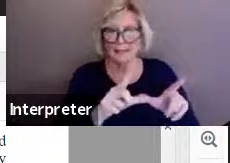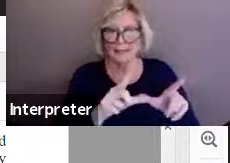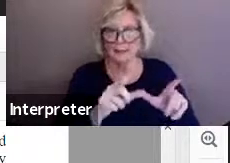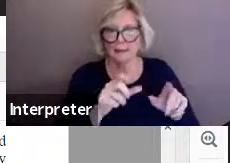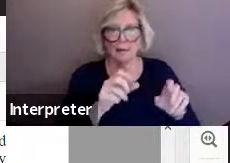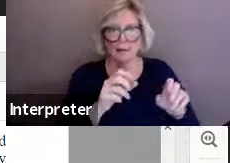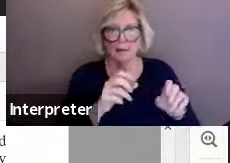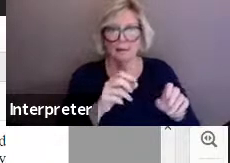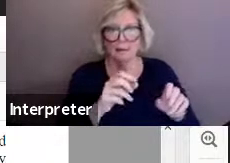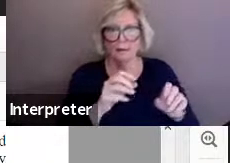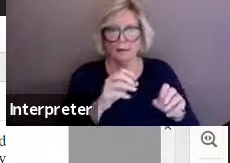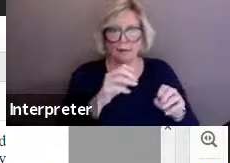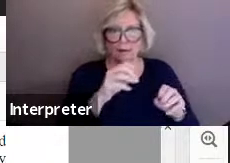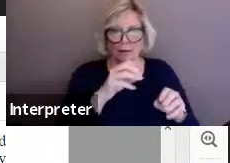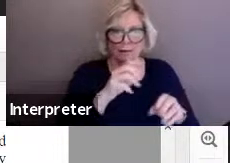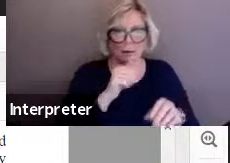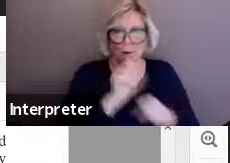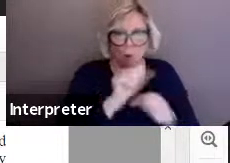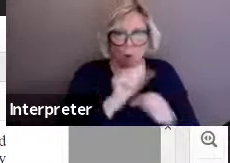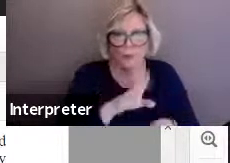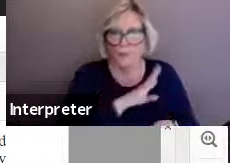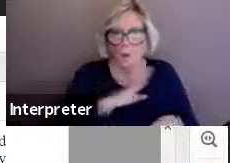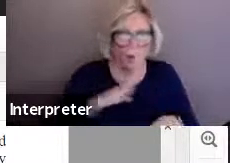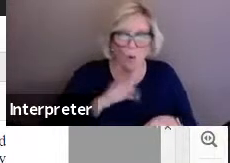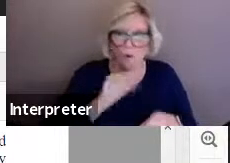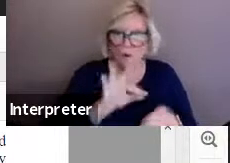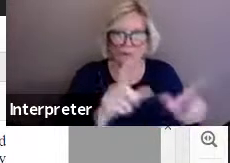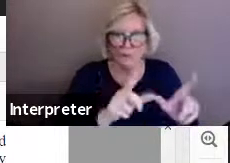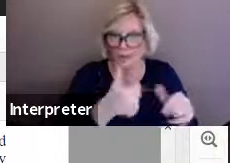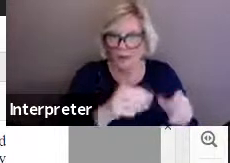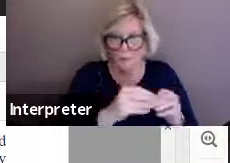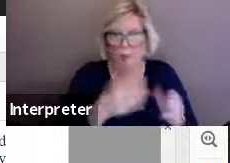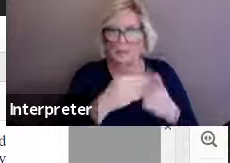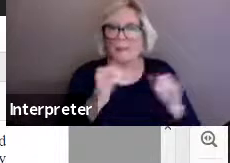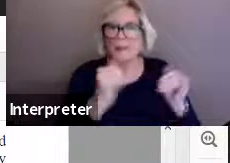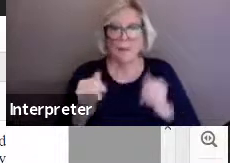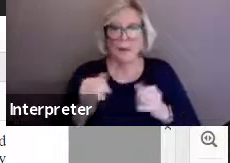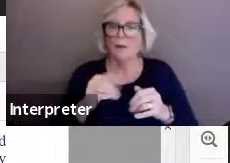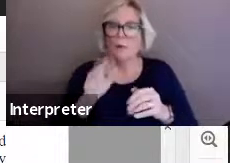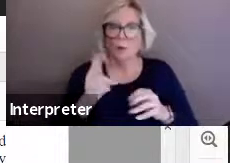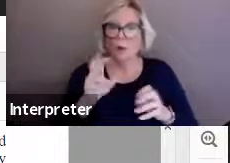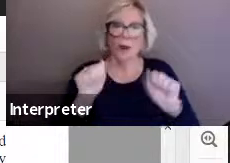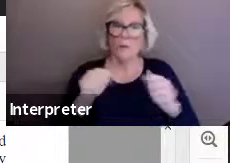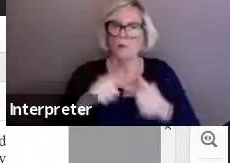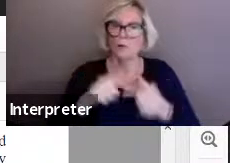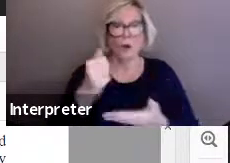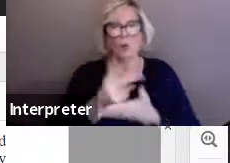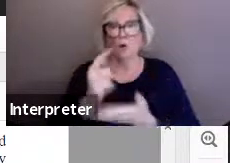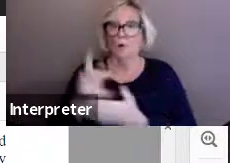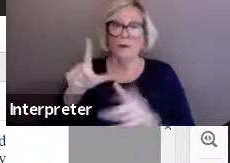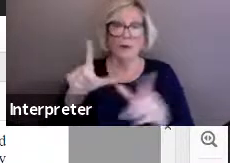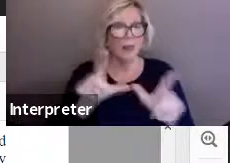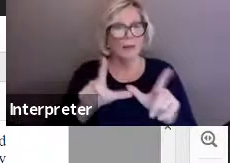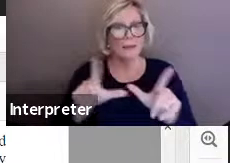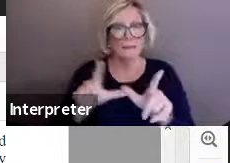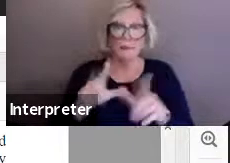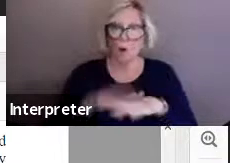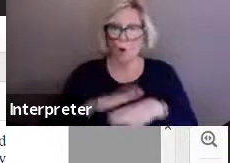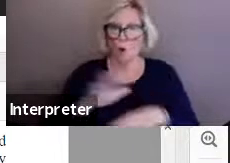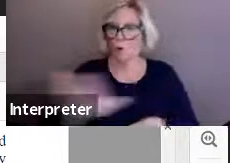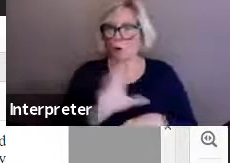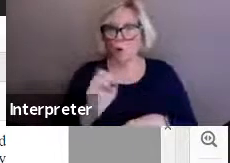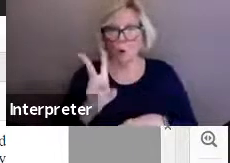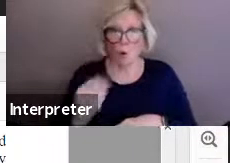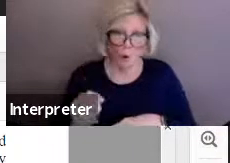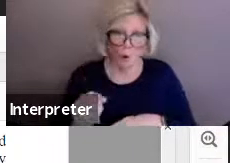with the licensing board in some cases. Some individuals were able to unilaterally approve licensees or renewals. There